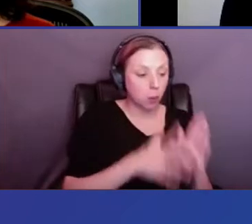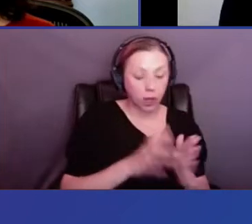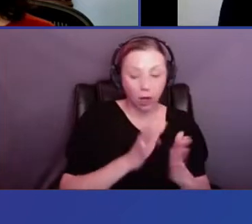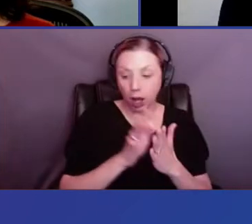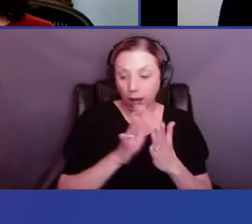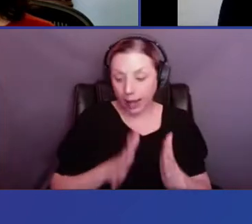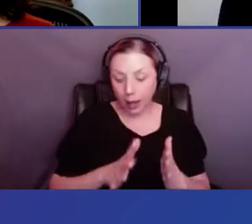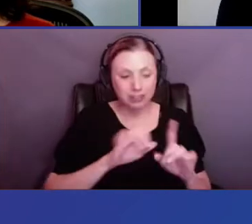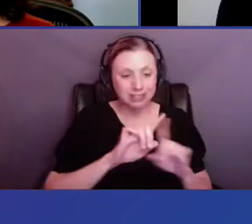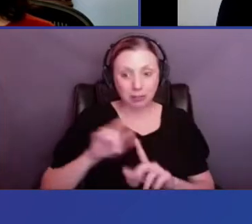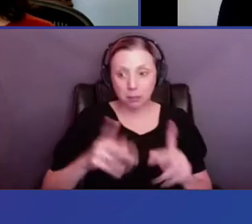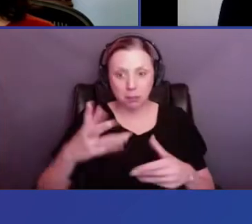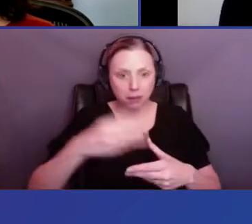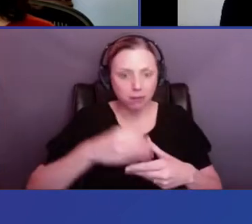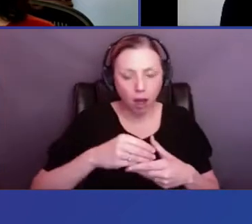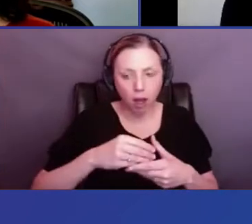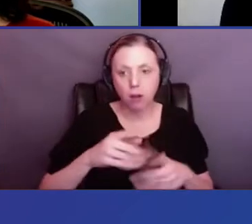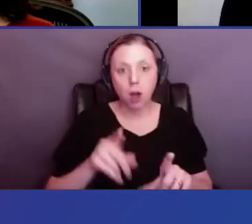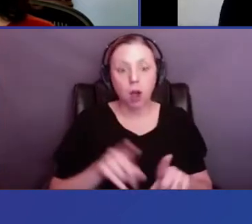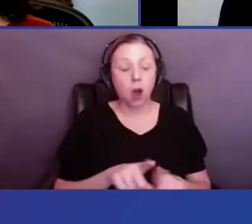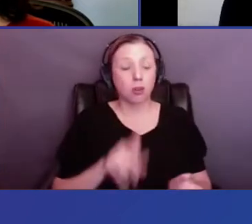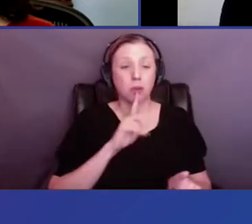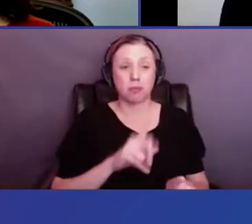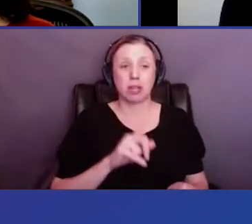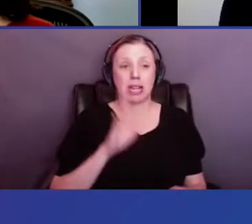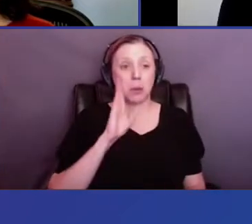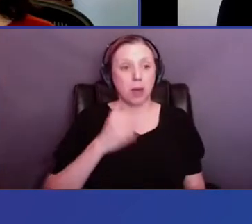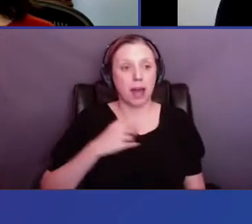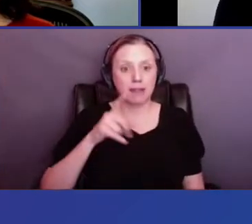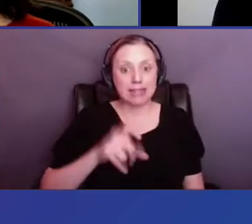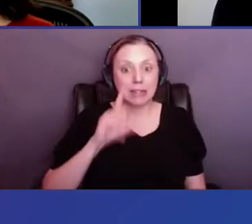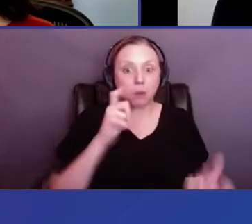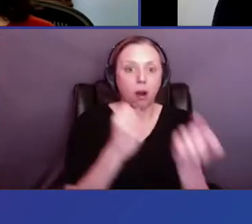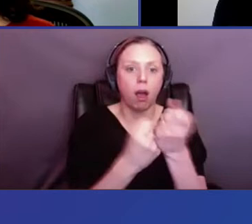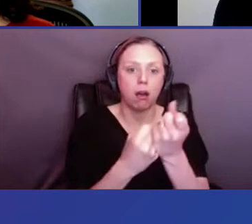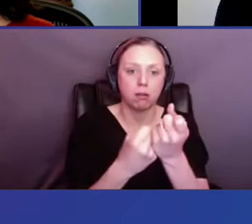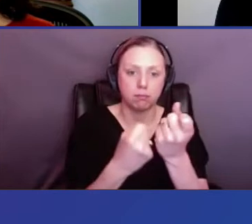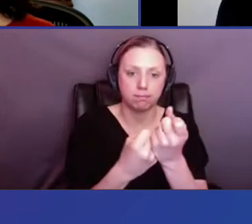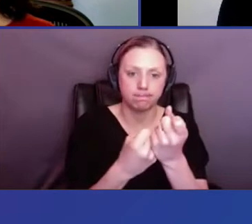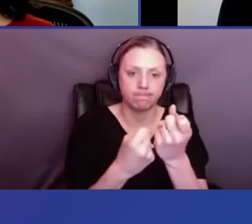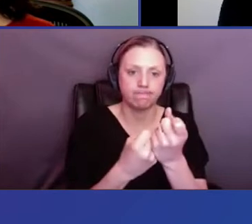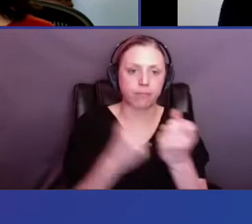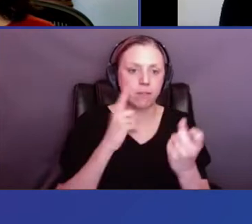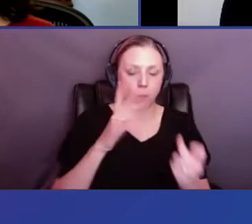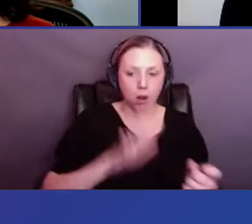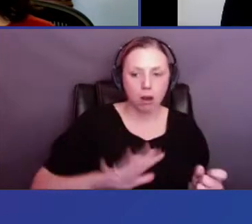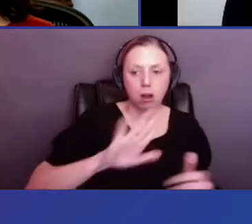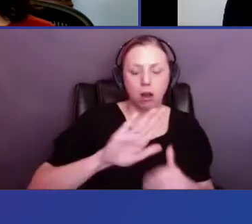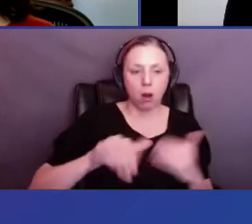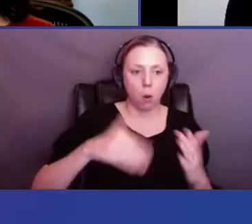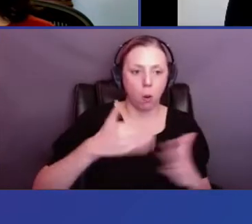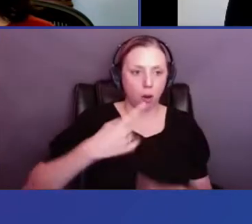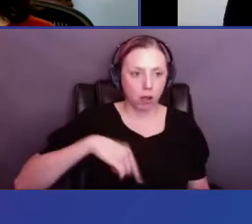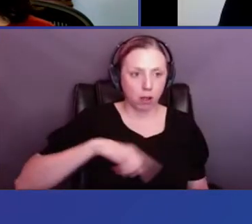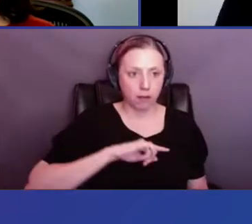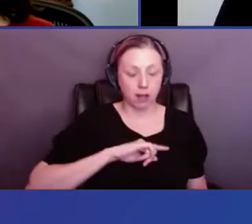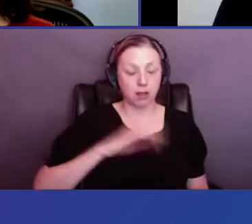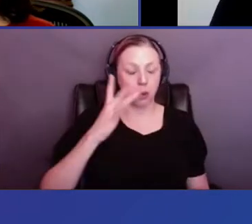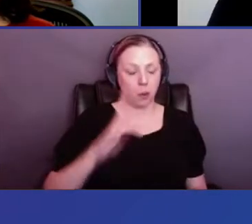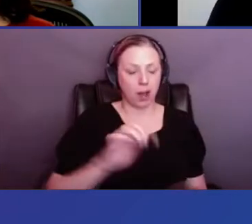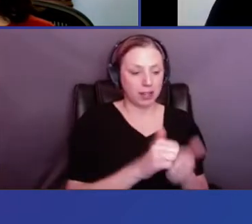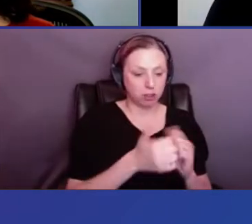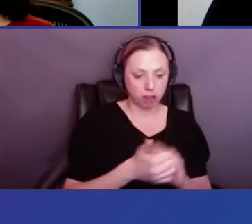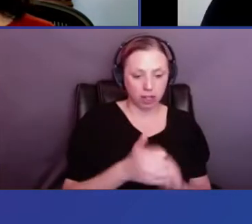and also a profound need for advocacy amongst all of us in the changing of